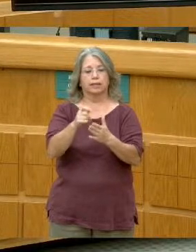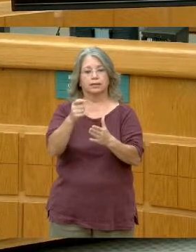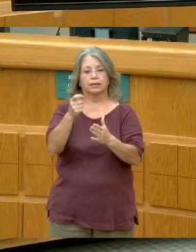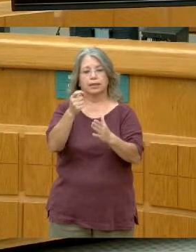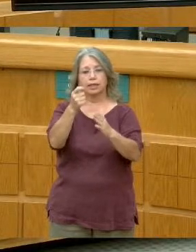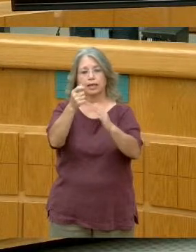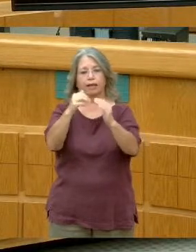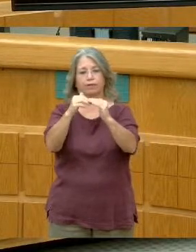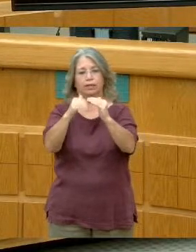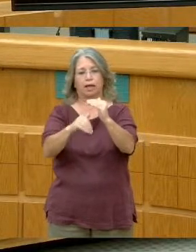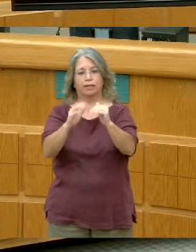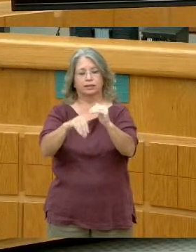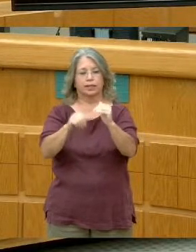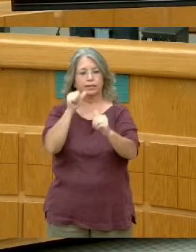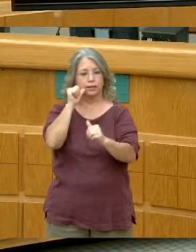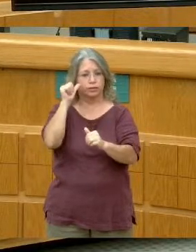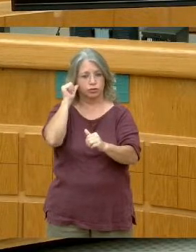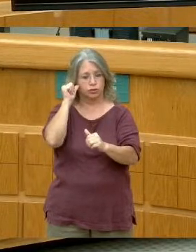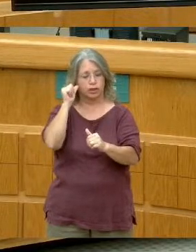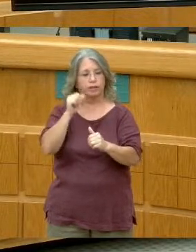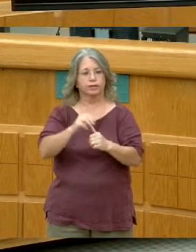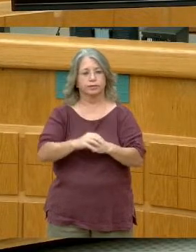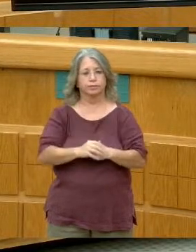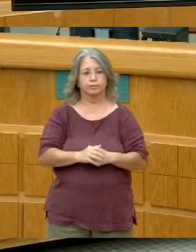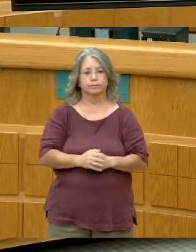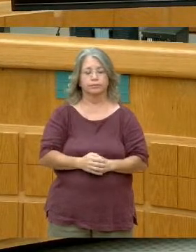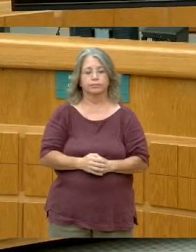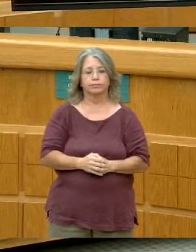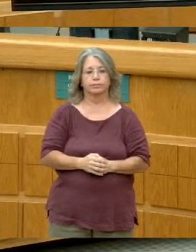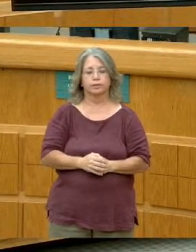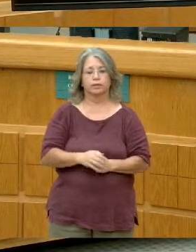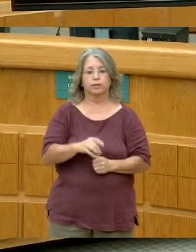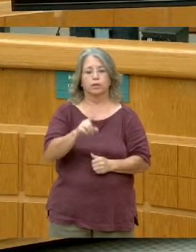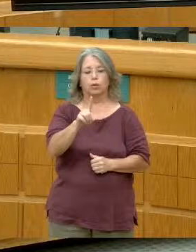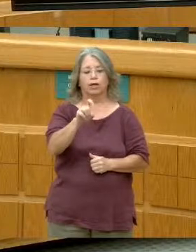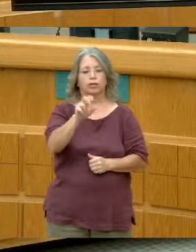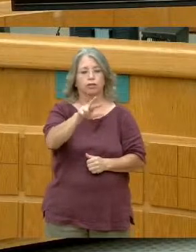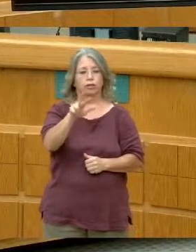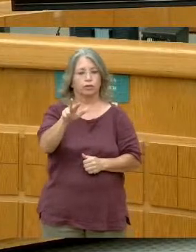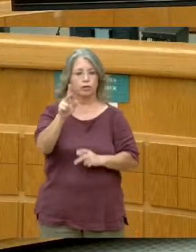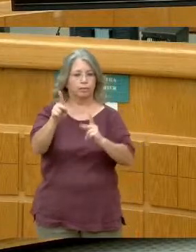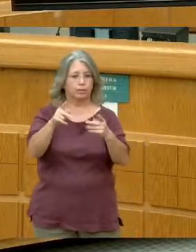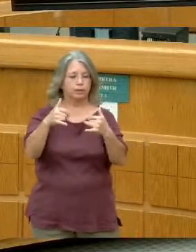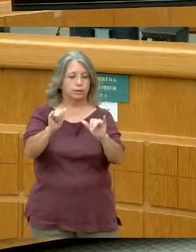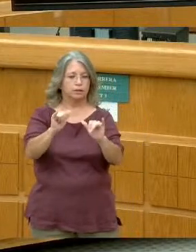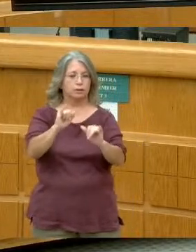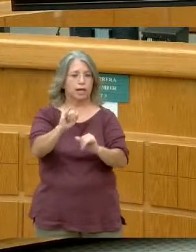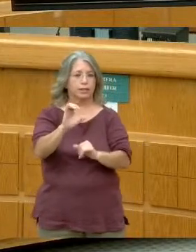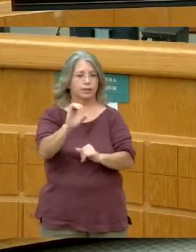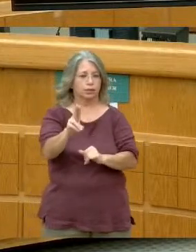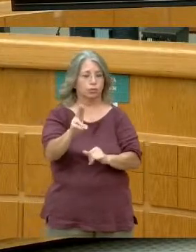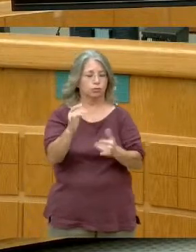yesterday, where there were 144 in ICU. So 133 today in ICU.